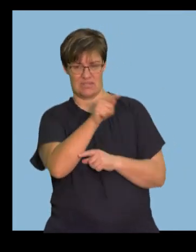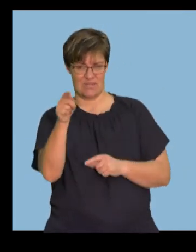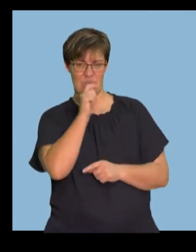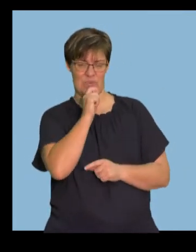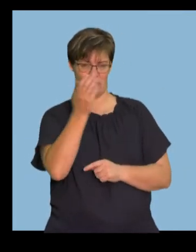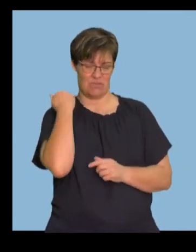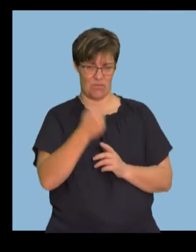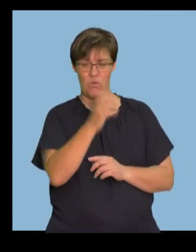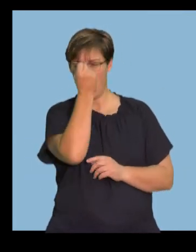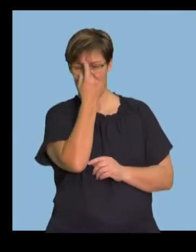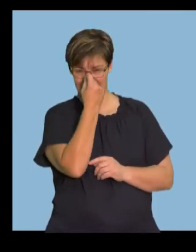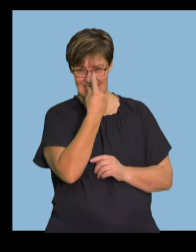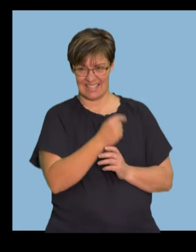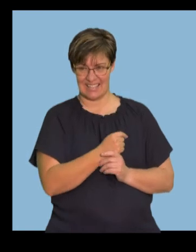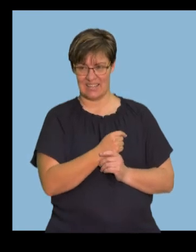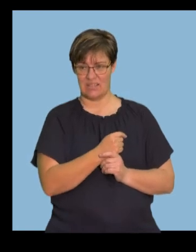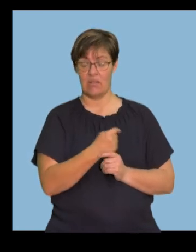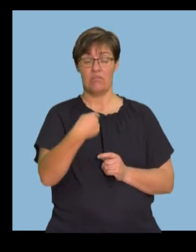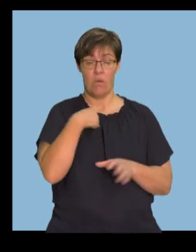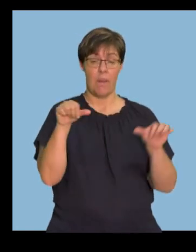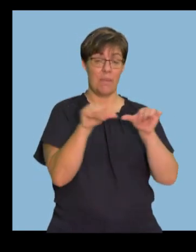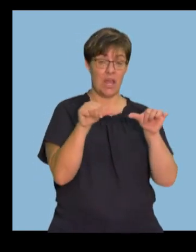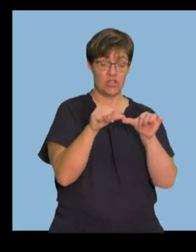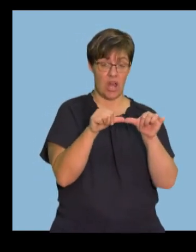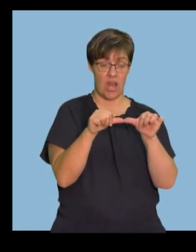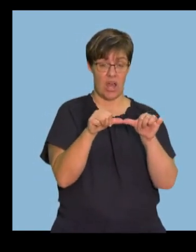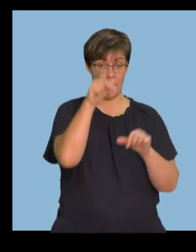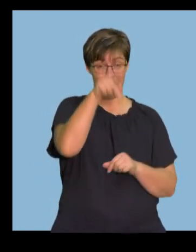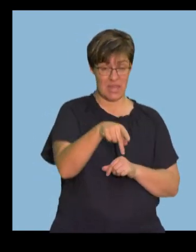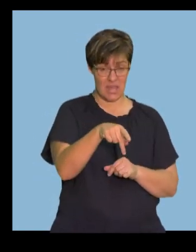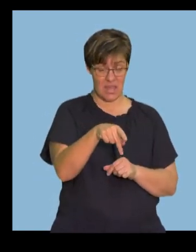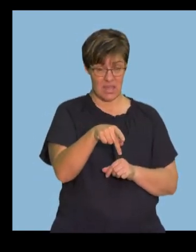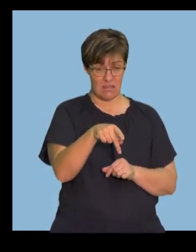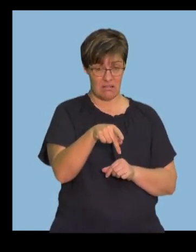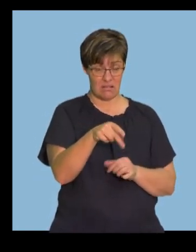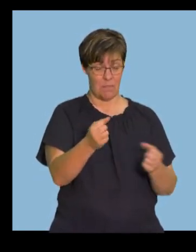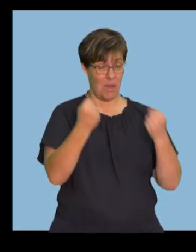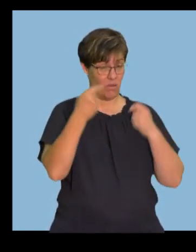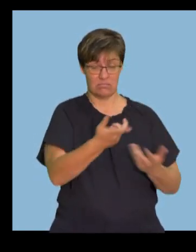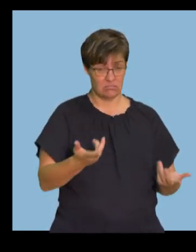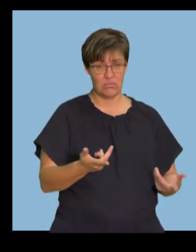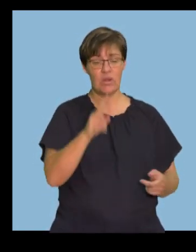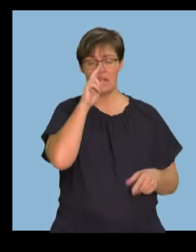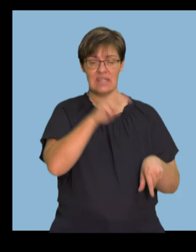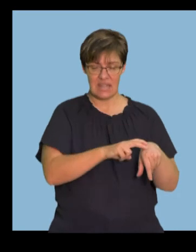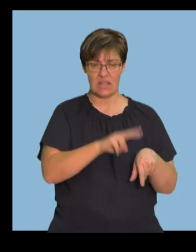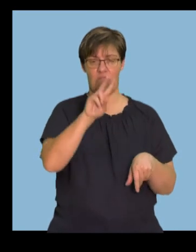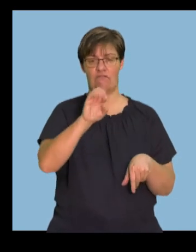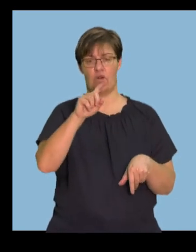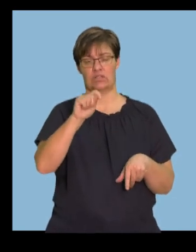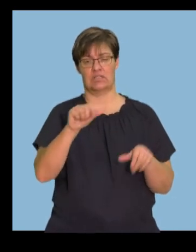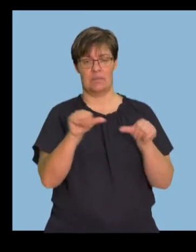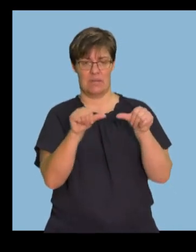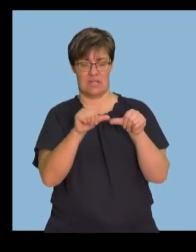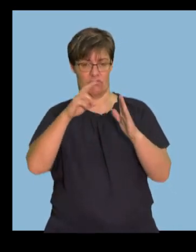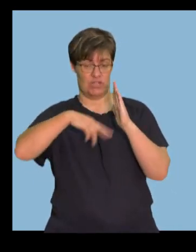equations that we used. We understand that for us to measure power, practically in a circuit, we need a voltmeter